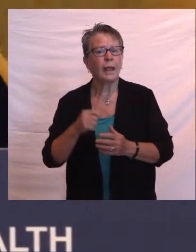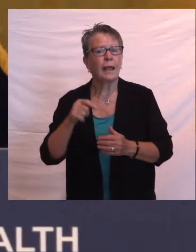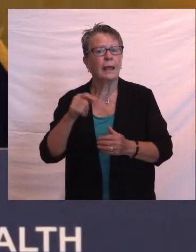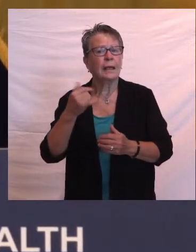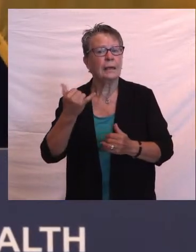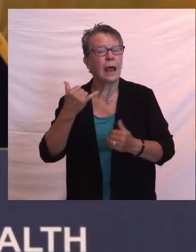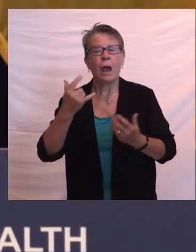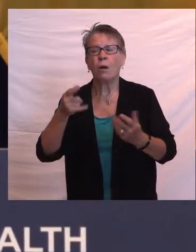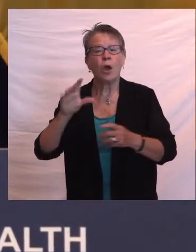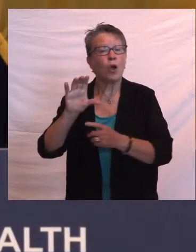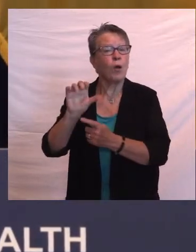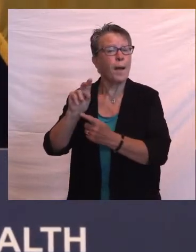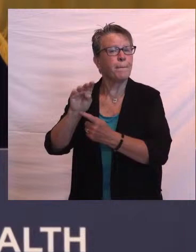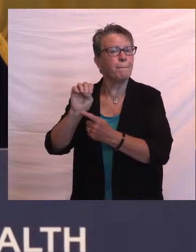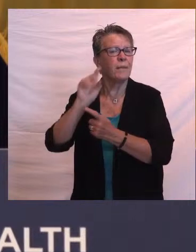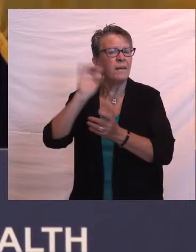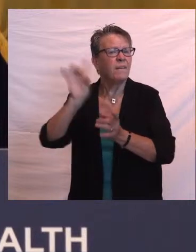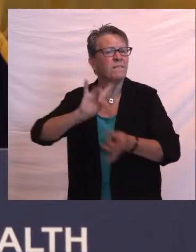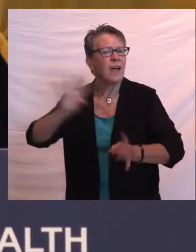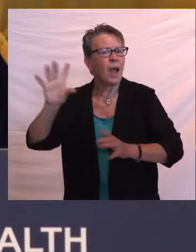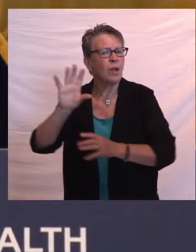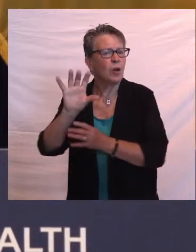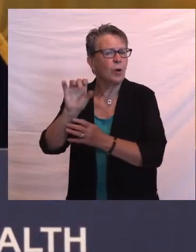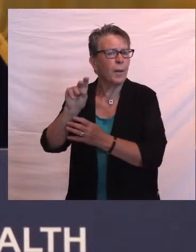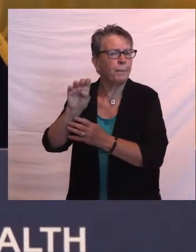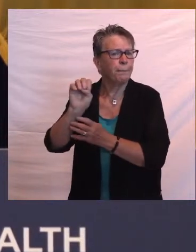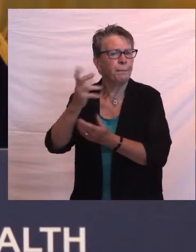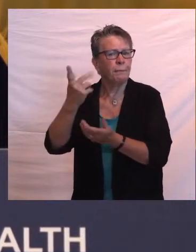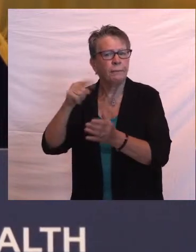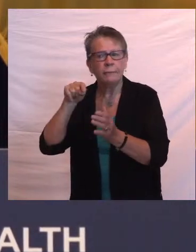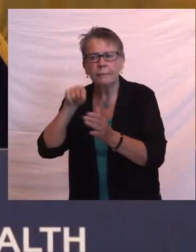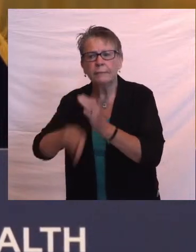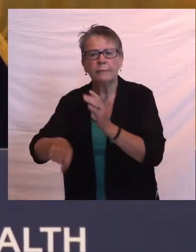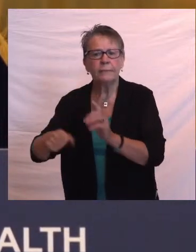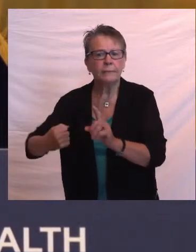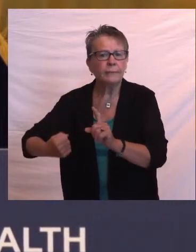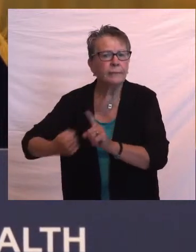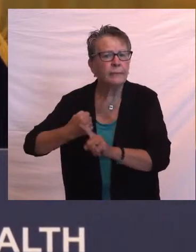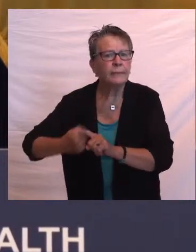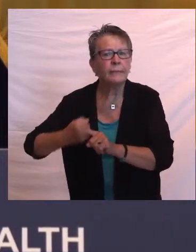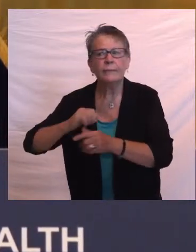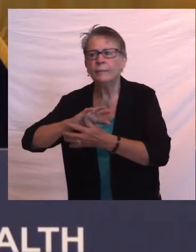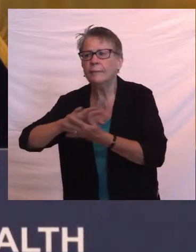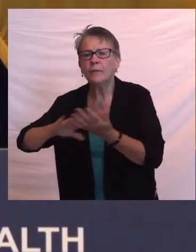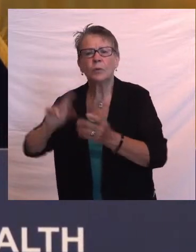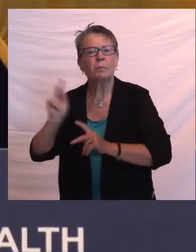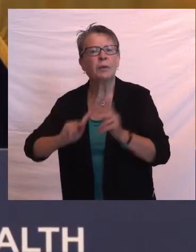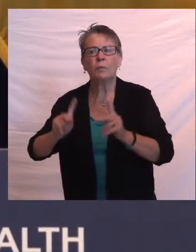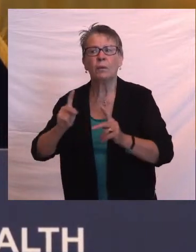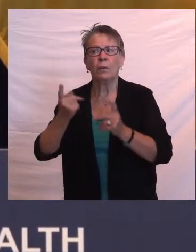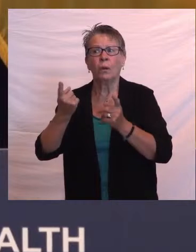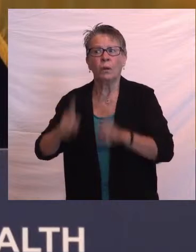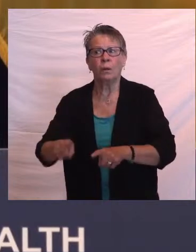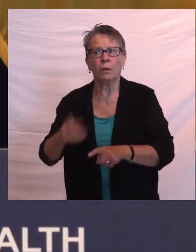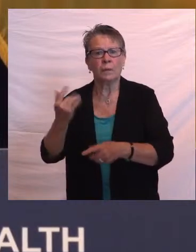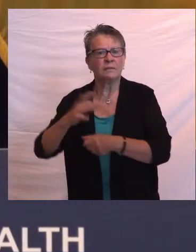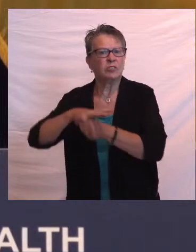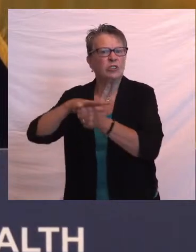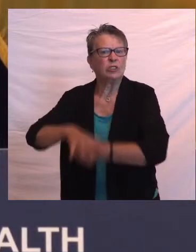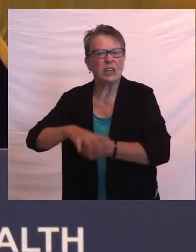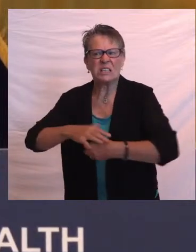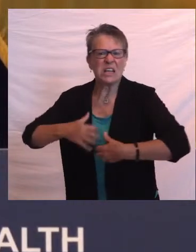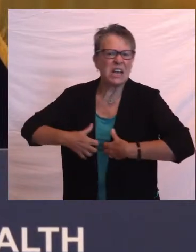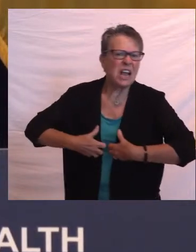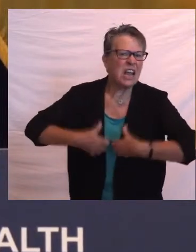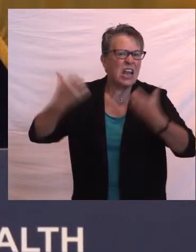is probably a big factor in terms of the stress, the mental stresses that have put on so many folks. And as I recall, the mayor of Manville